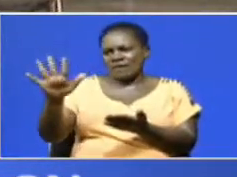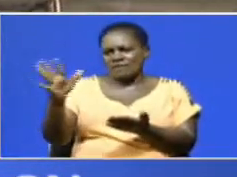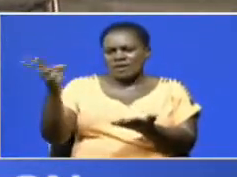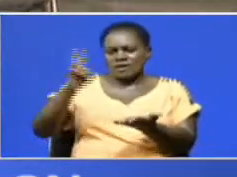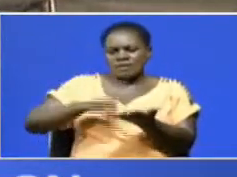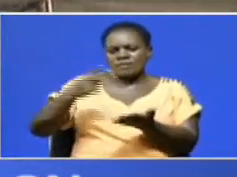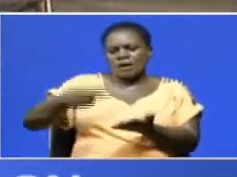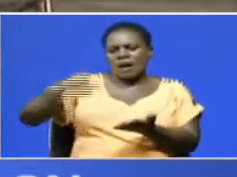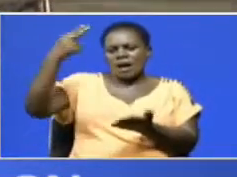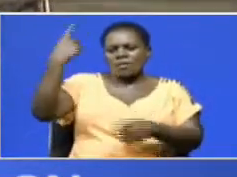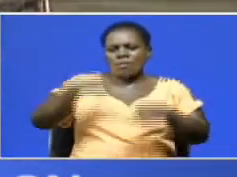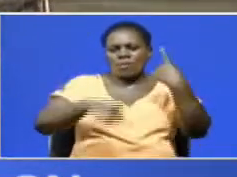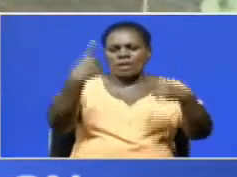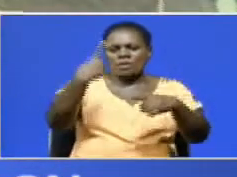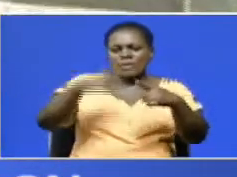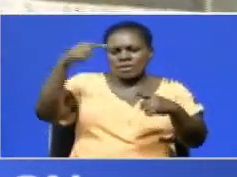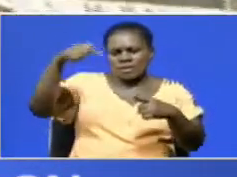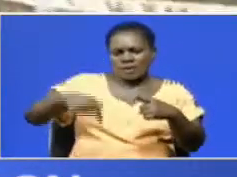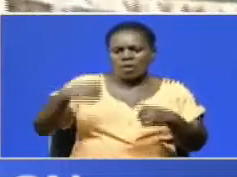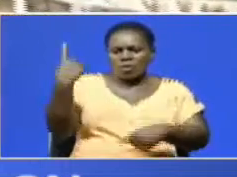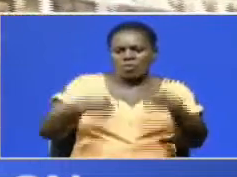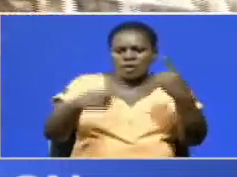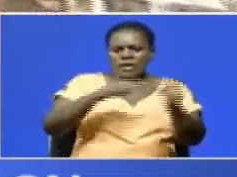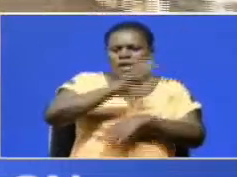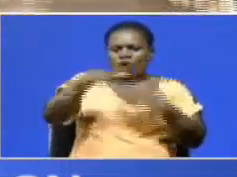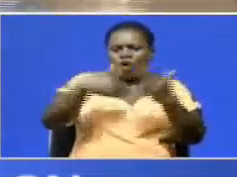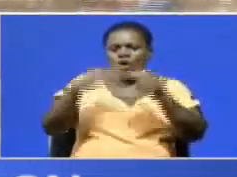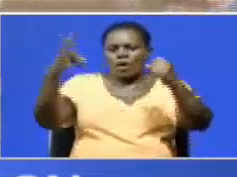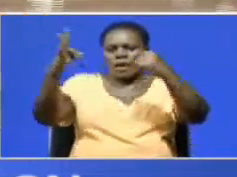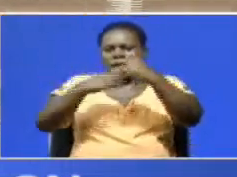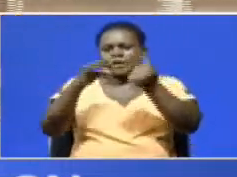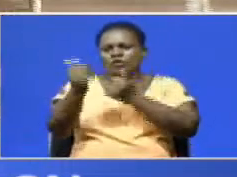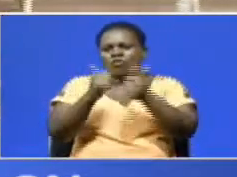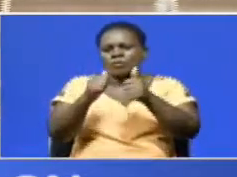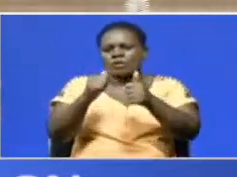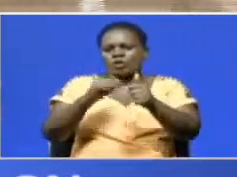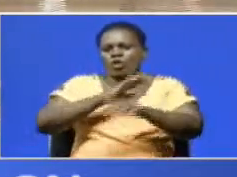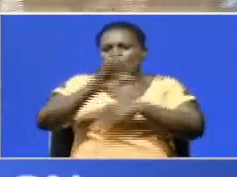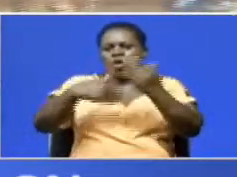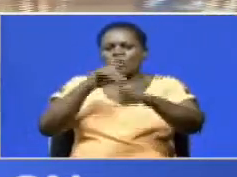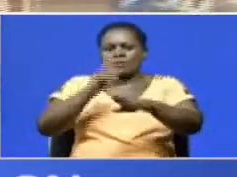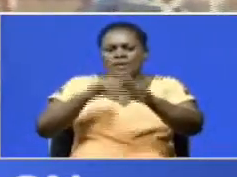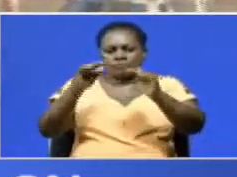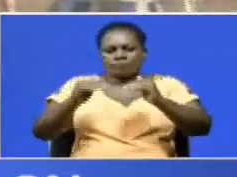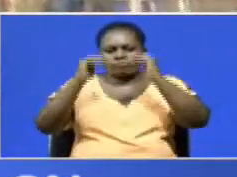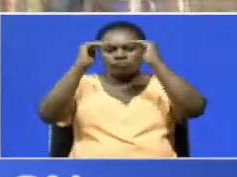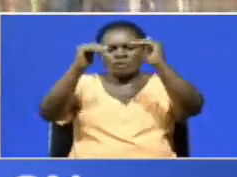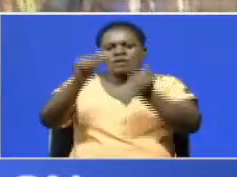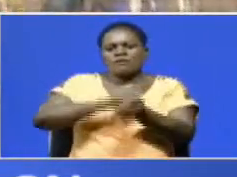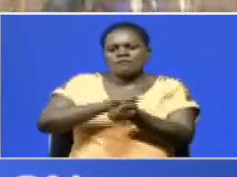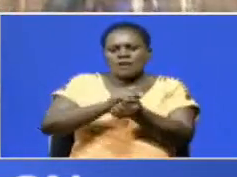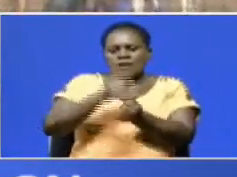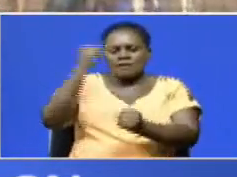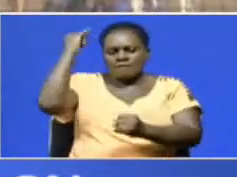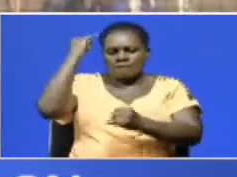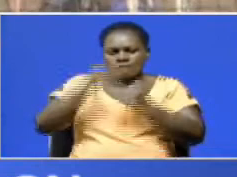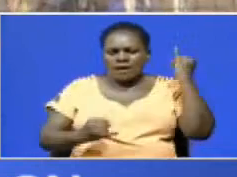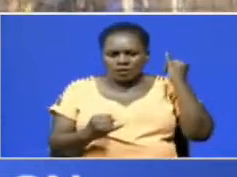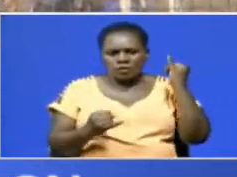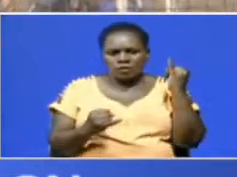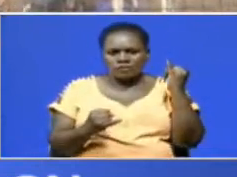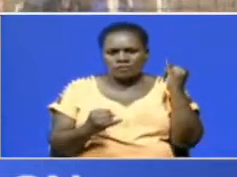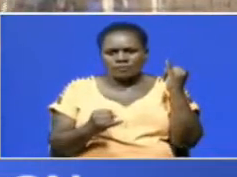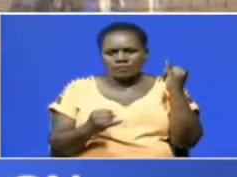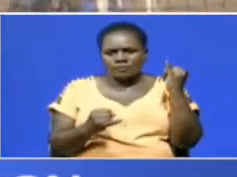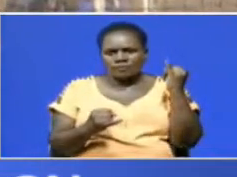recorded the highest win rate this year, winning all 8 matches throughout the tour. She has qualified into the Friday finals following her